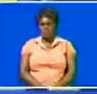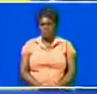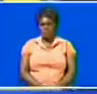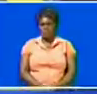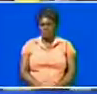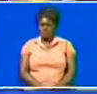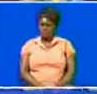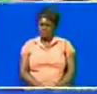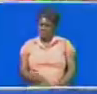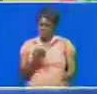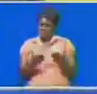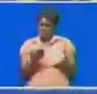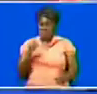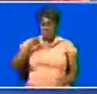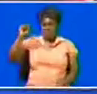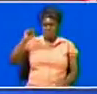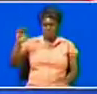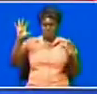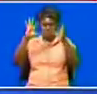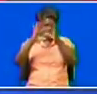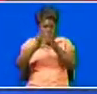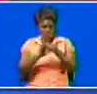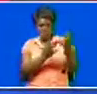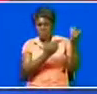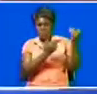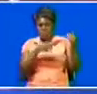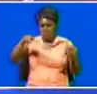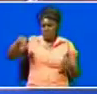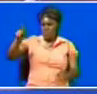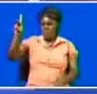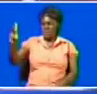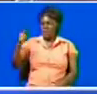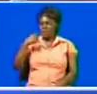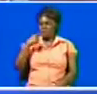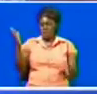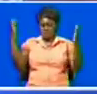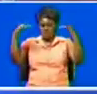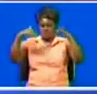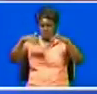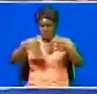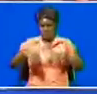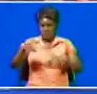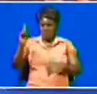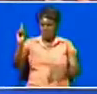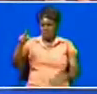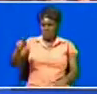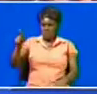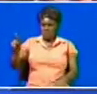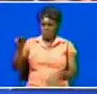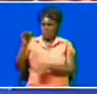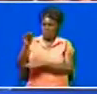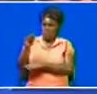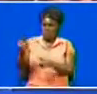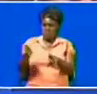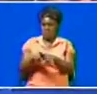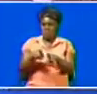In what is seen as a political alliance in the offing, Peter Kenneth told the congregation that he had been sent by the DP to greet them, and